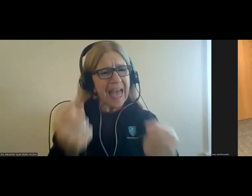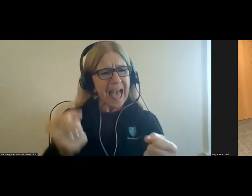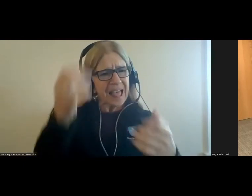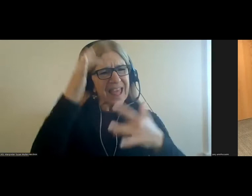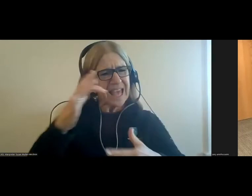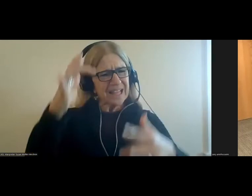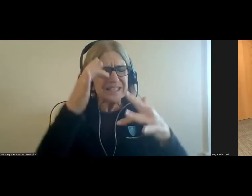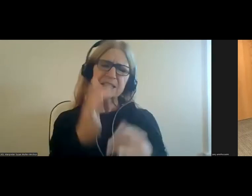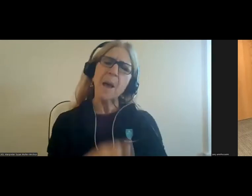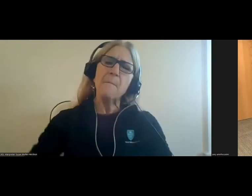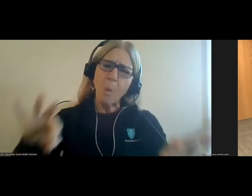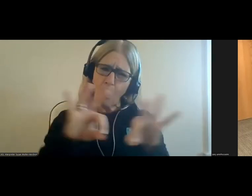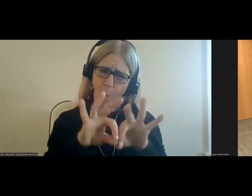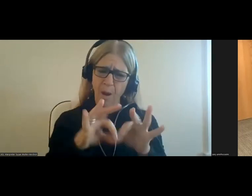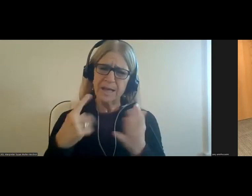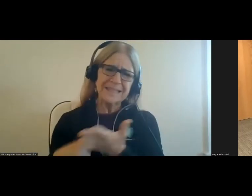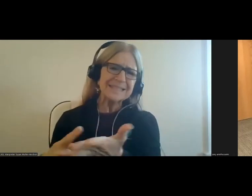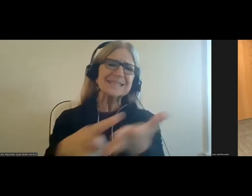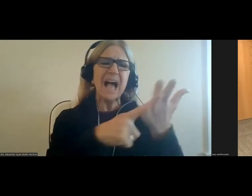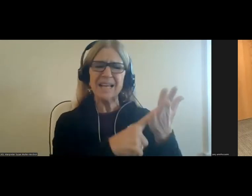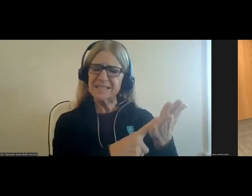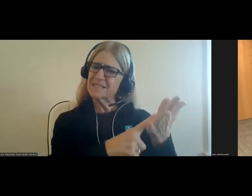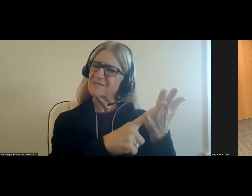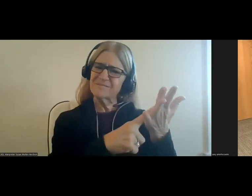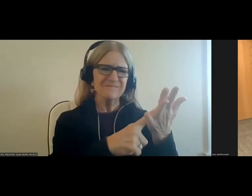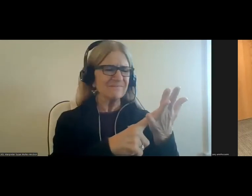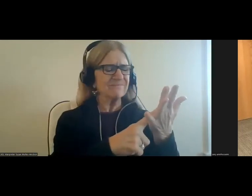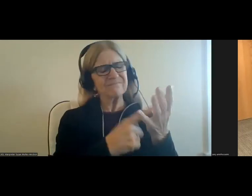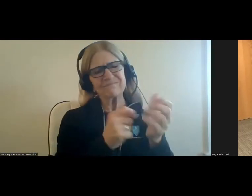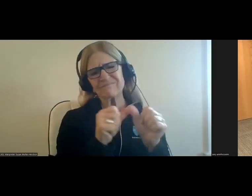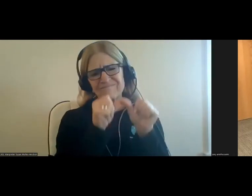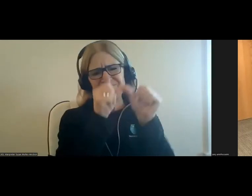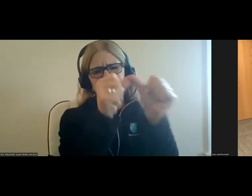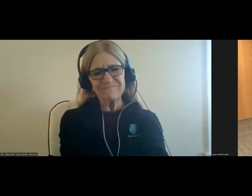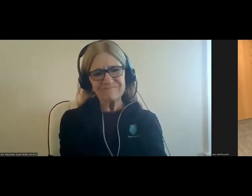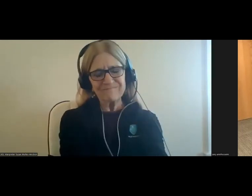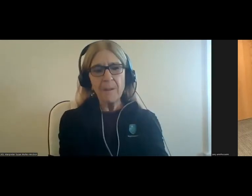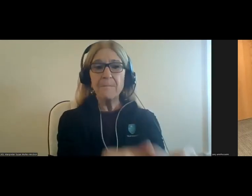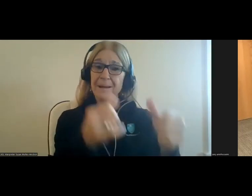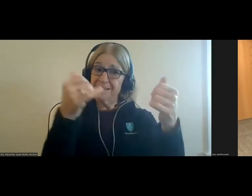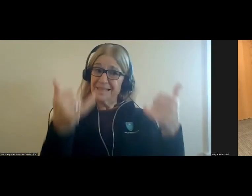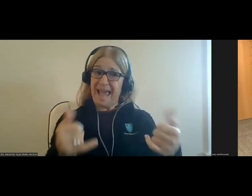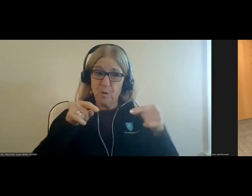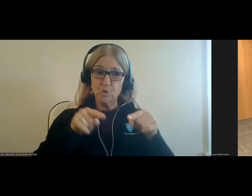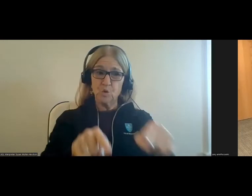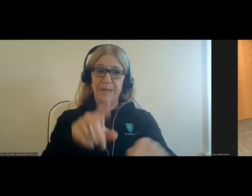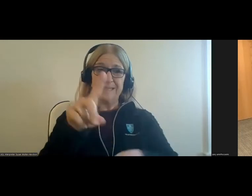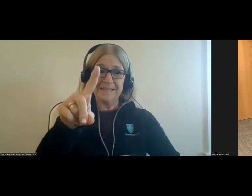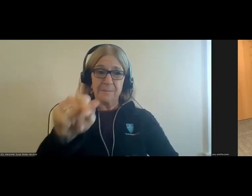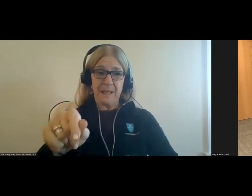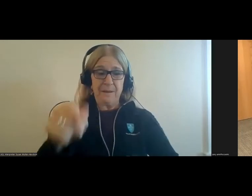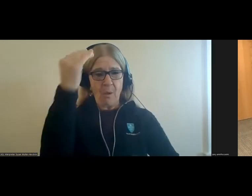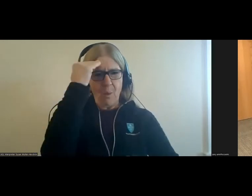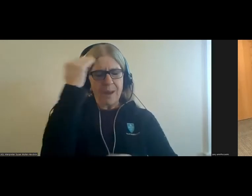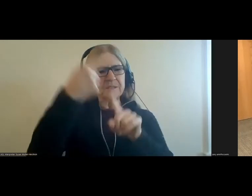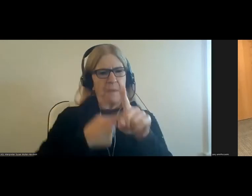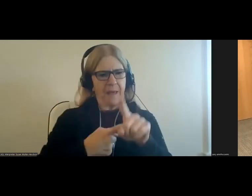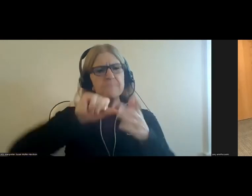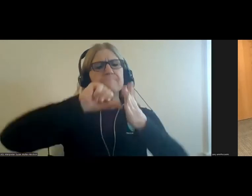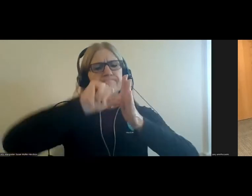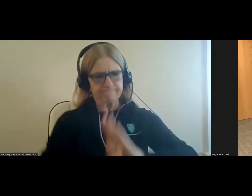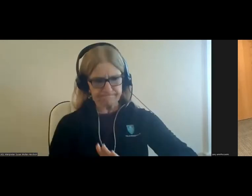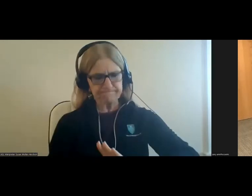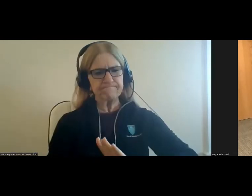important to discuss year-round, but highlighting them during the Disability Awareness Month provides us with